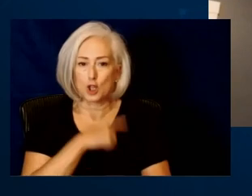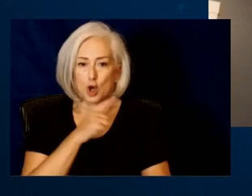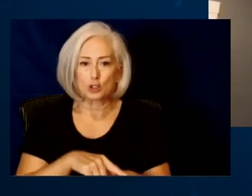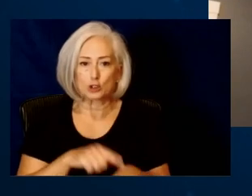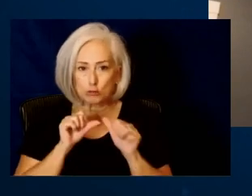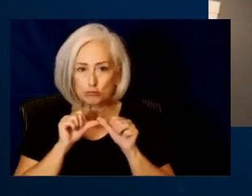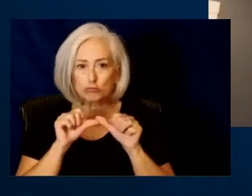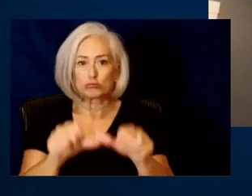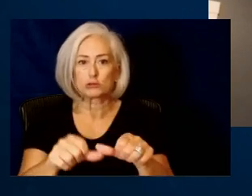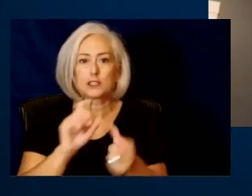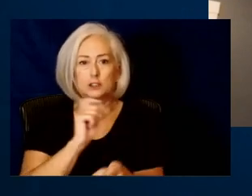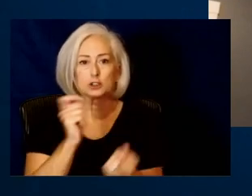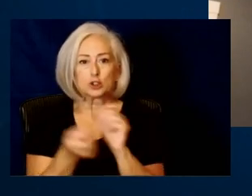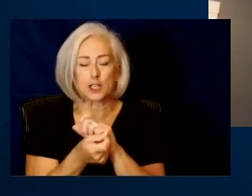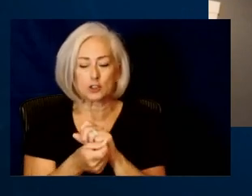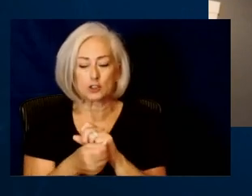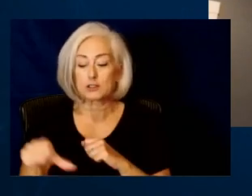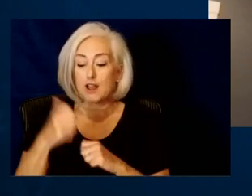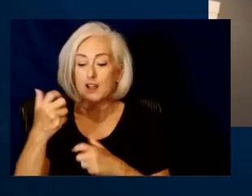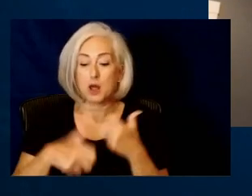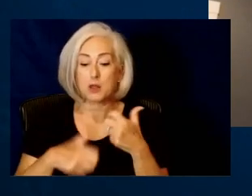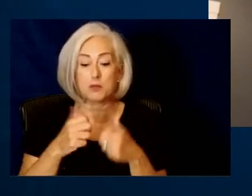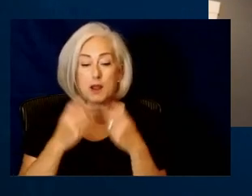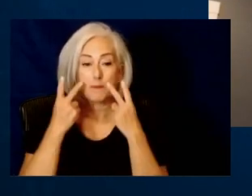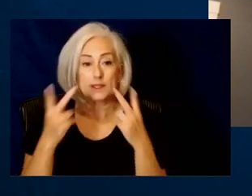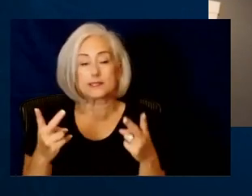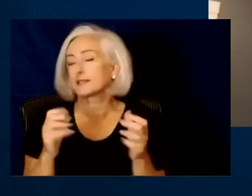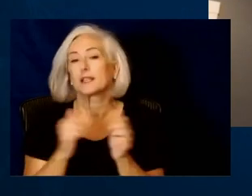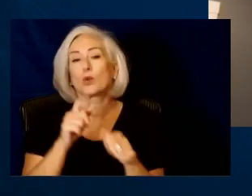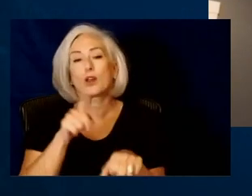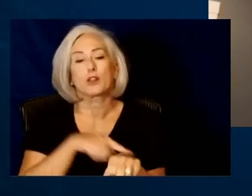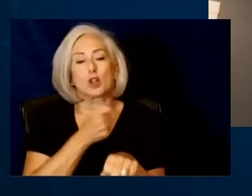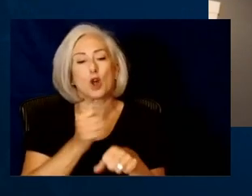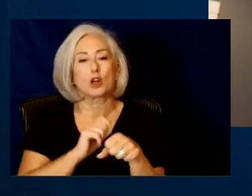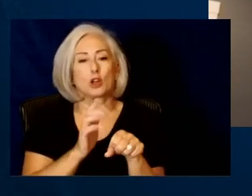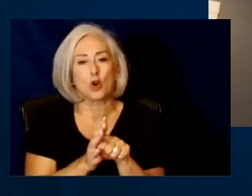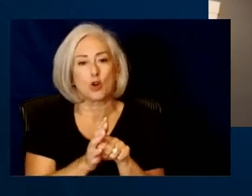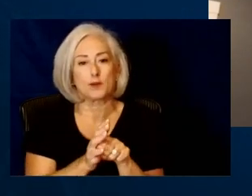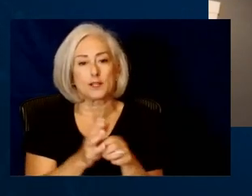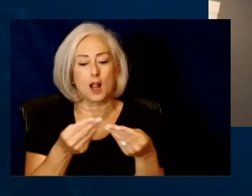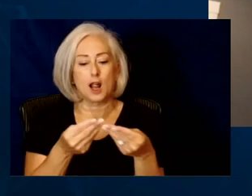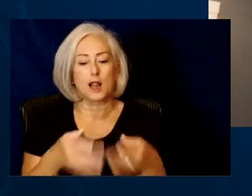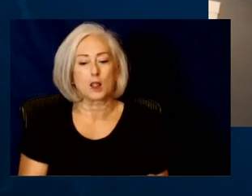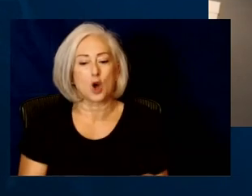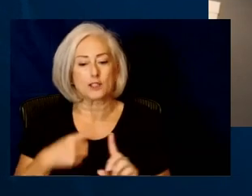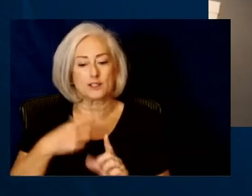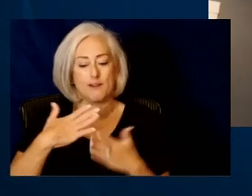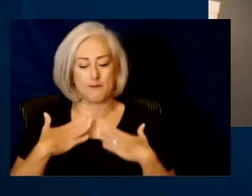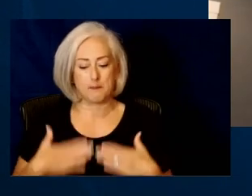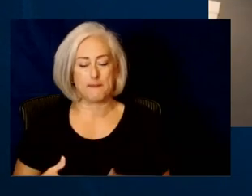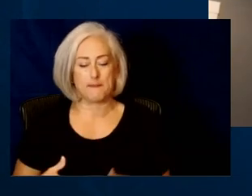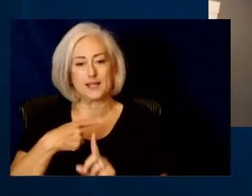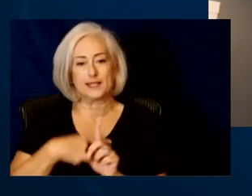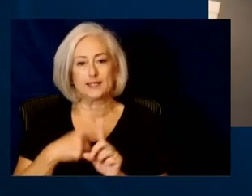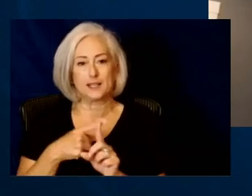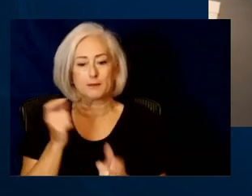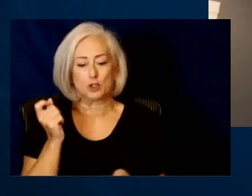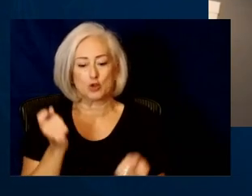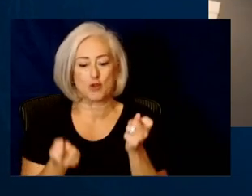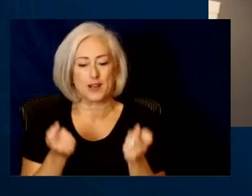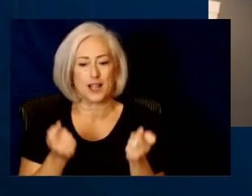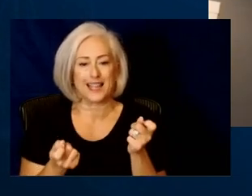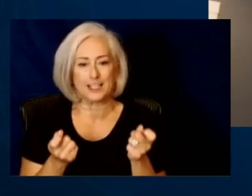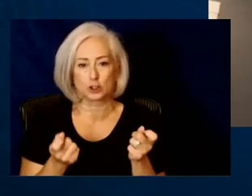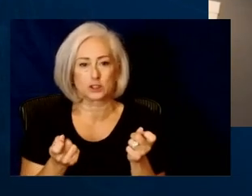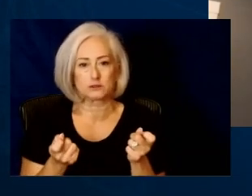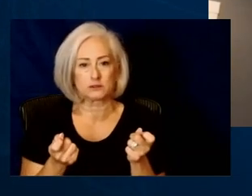Yet another problem we're seeing with long COVID is that loss of temperature regulation. You just don't feel right. Yeah, that's correct. I